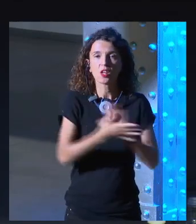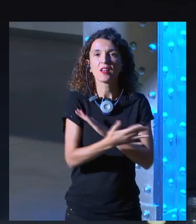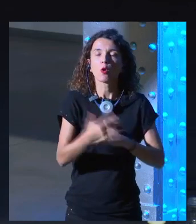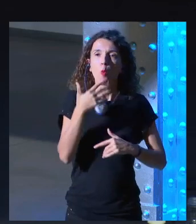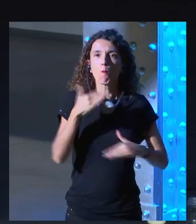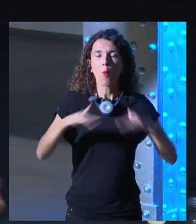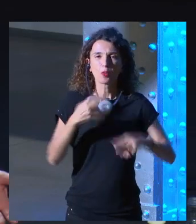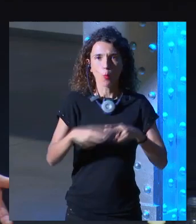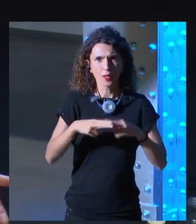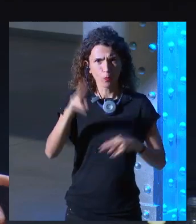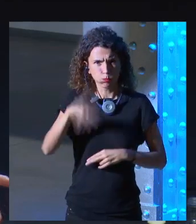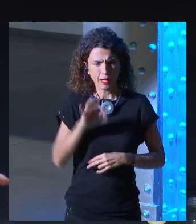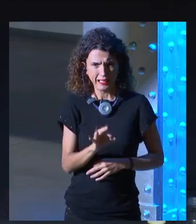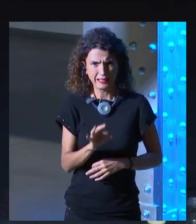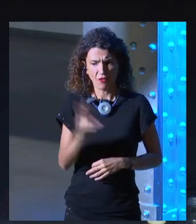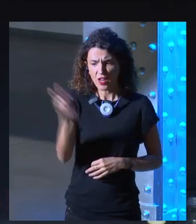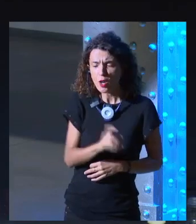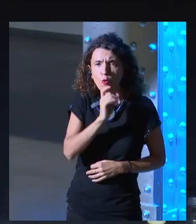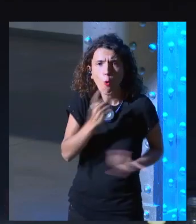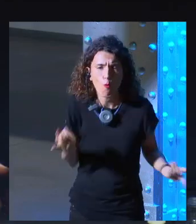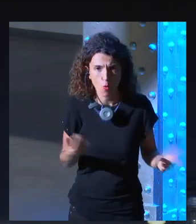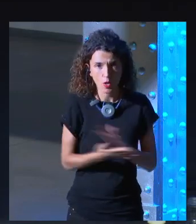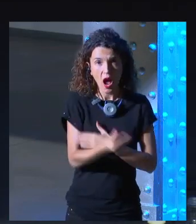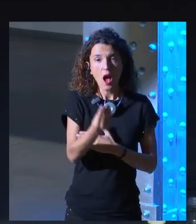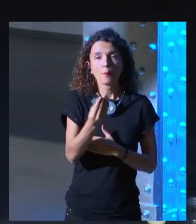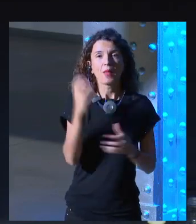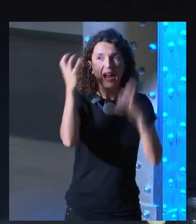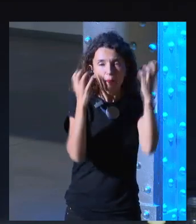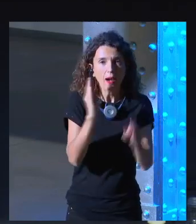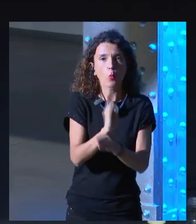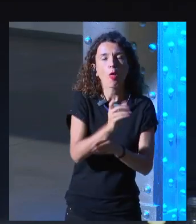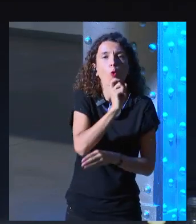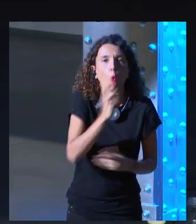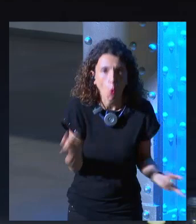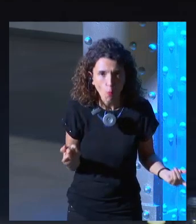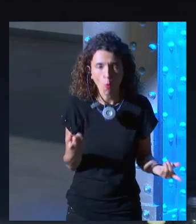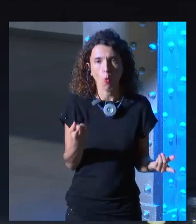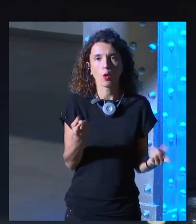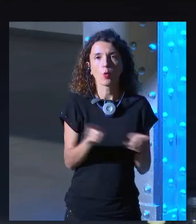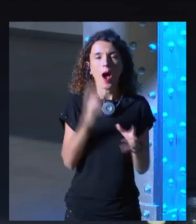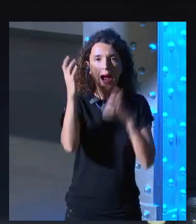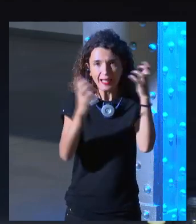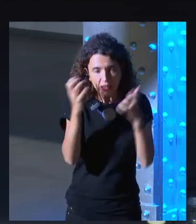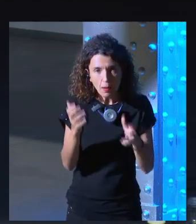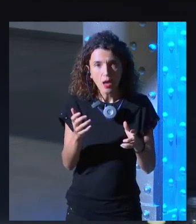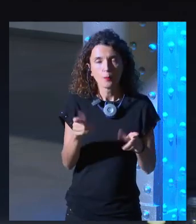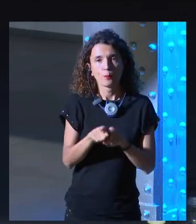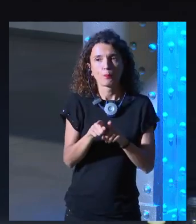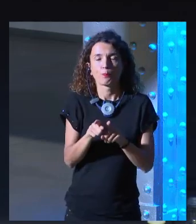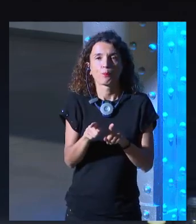it come from? How were the animals treated? What was it? Was it slave labor that was picking the salad this